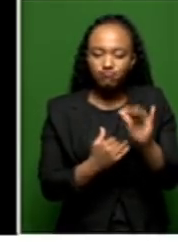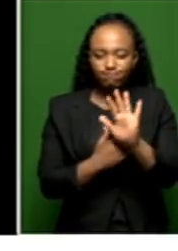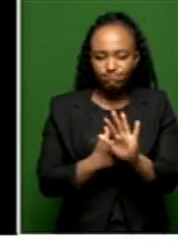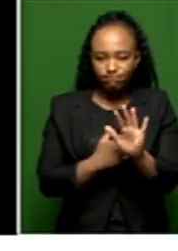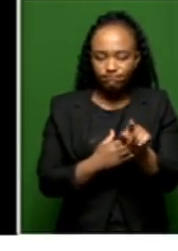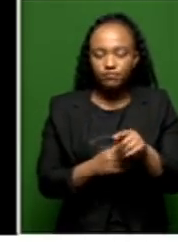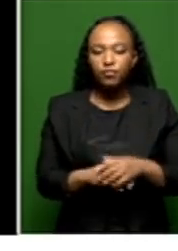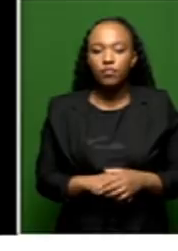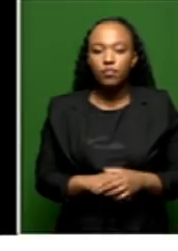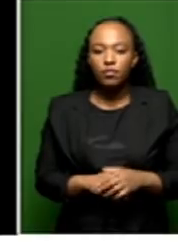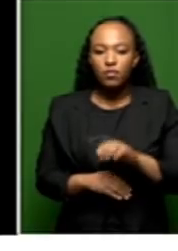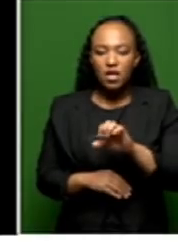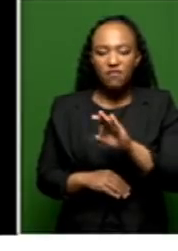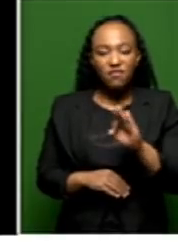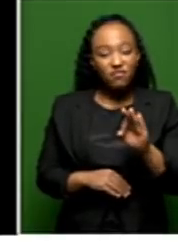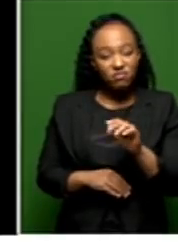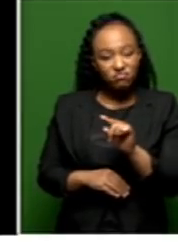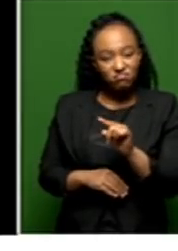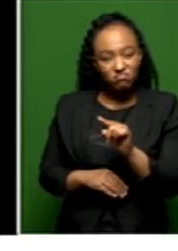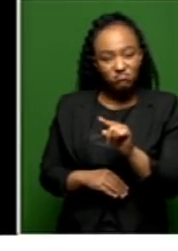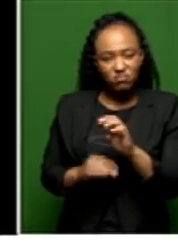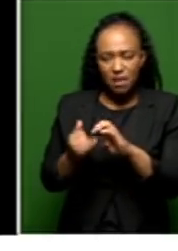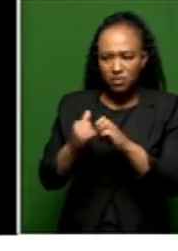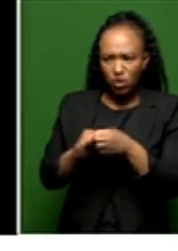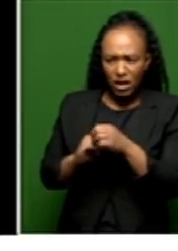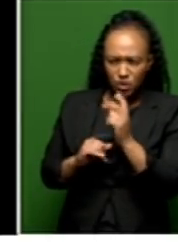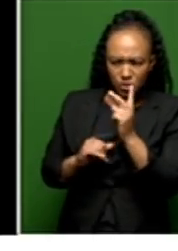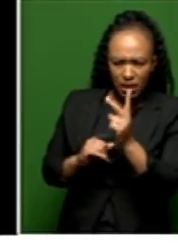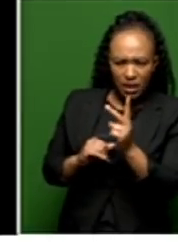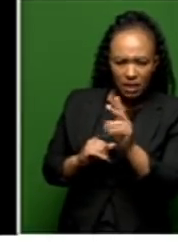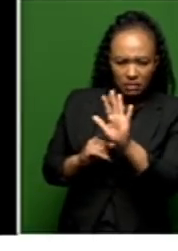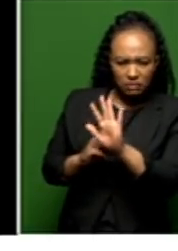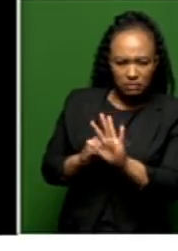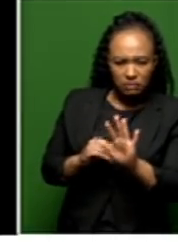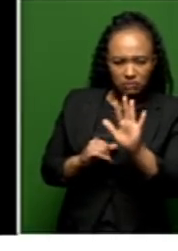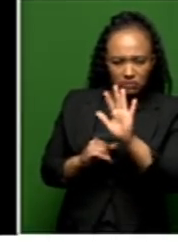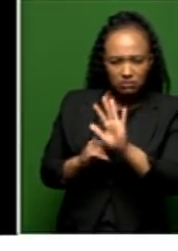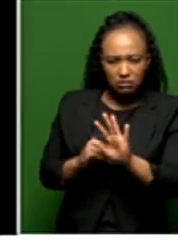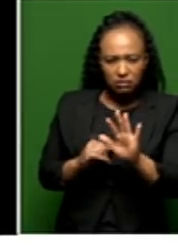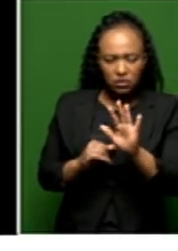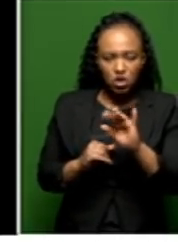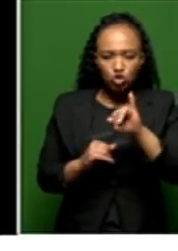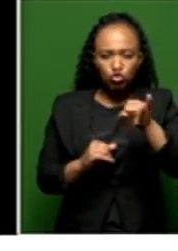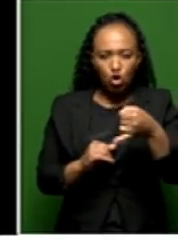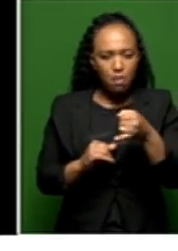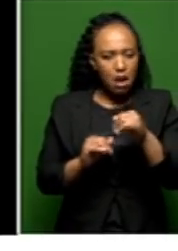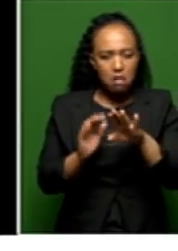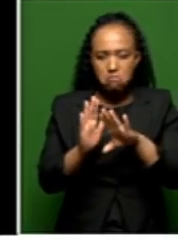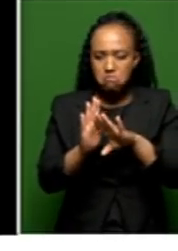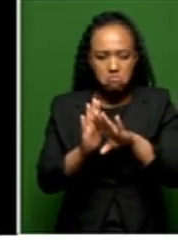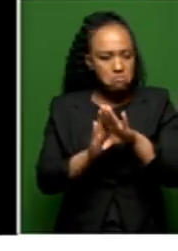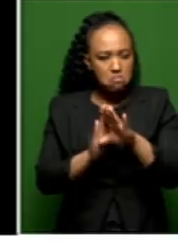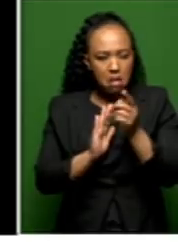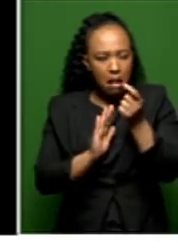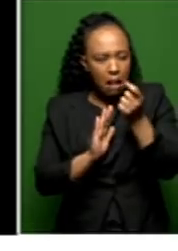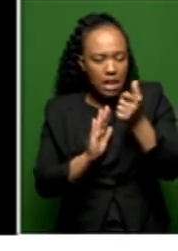then the EFF. I'm trying to see basically static in Joburg,